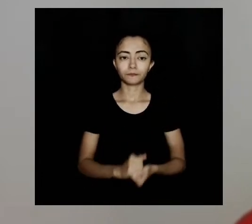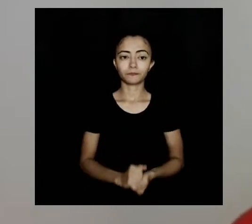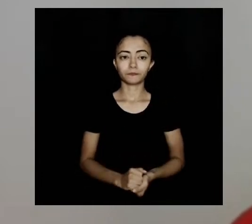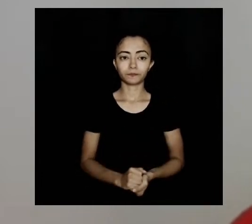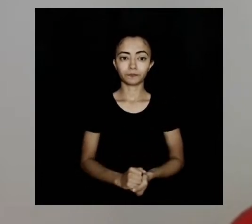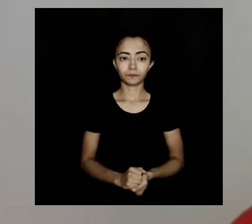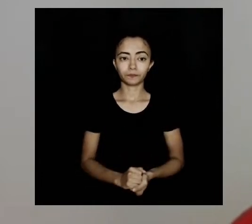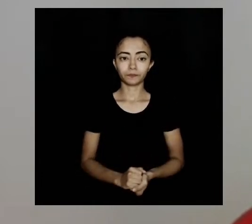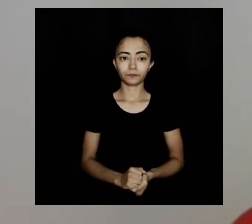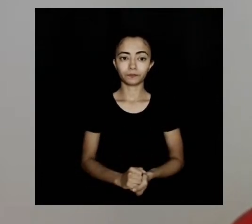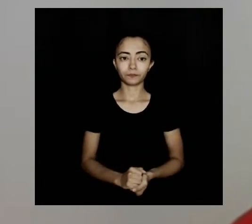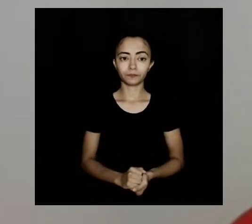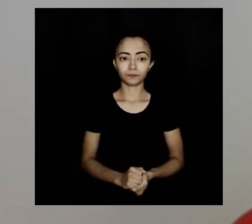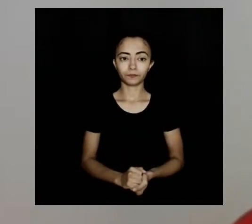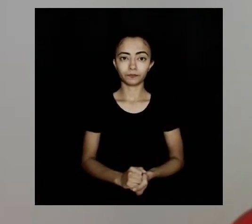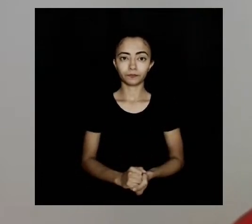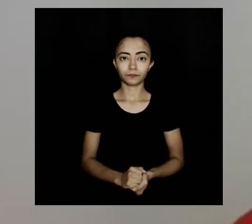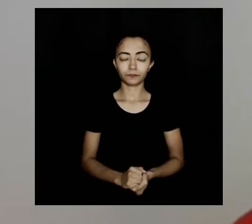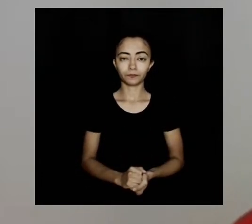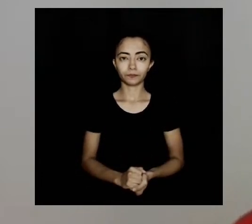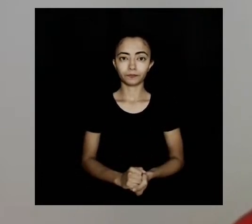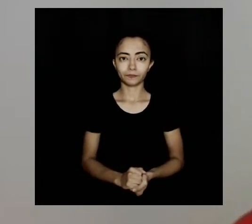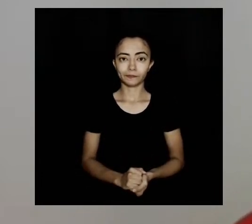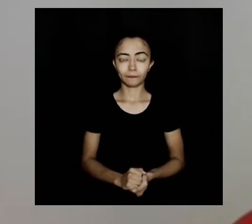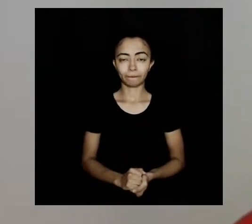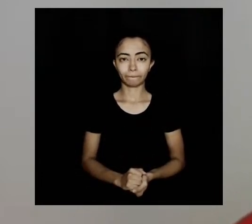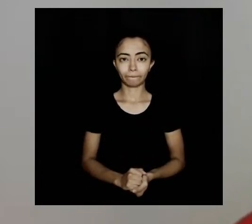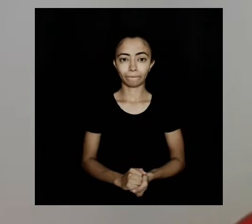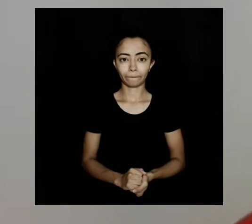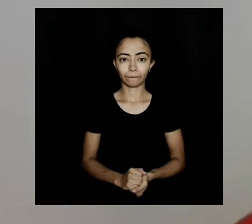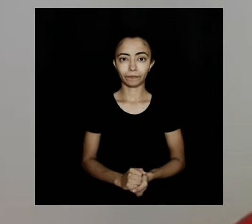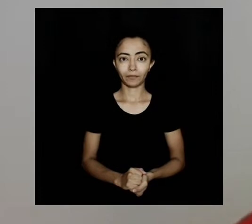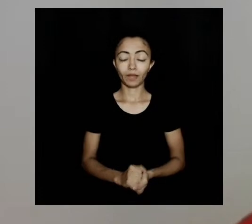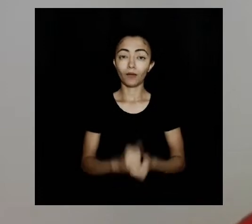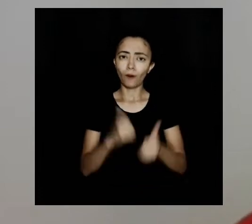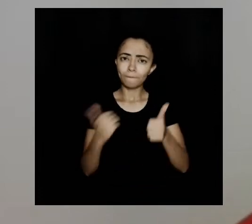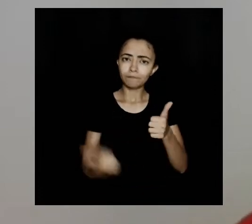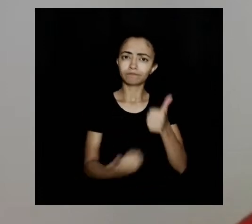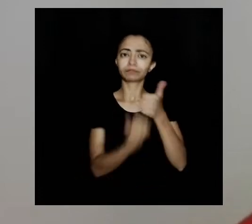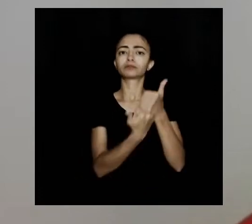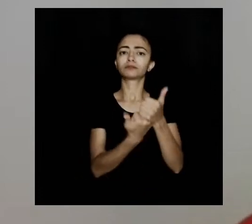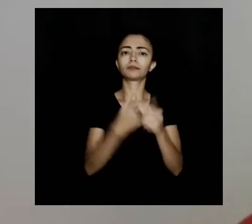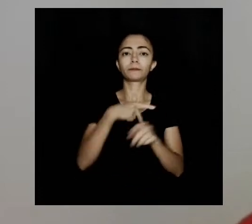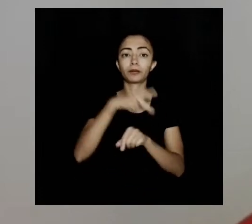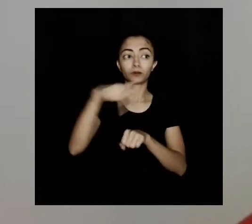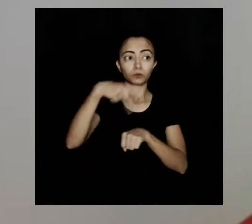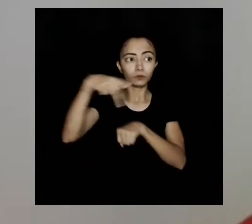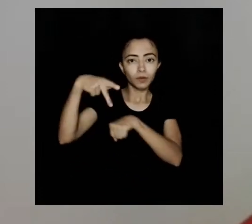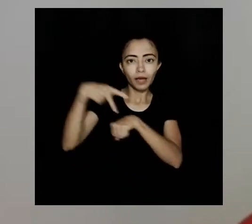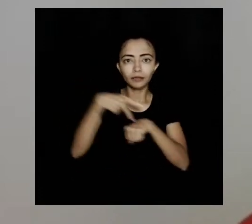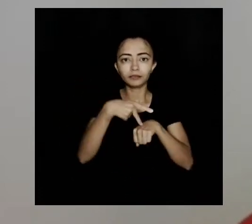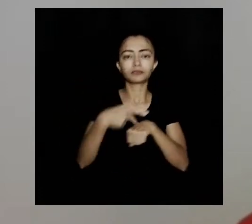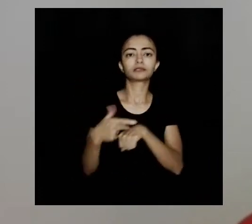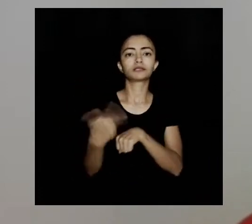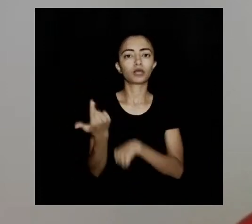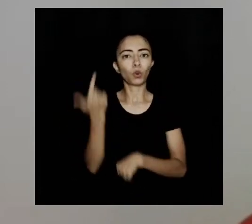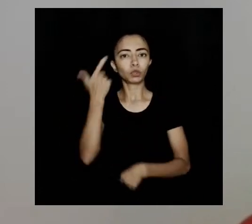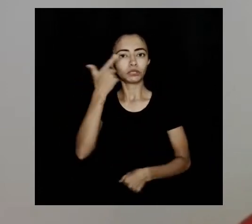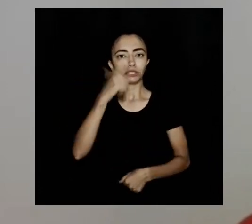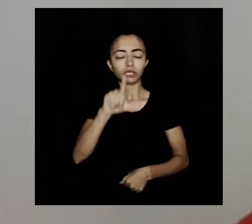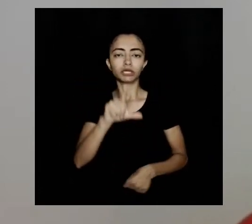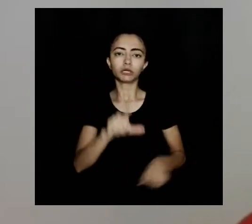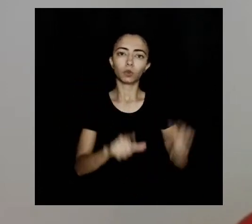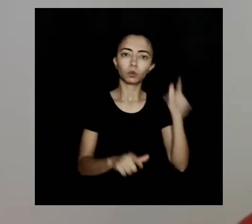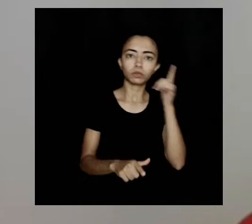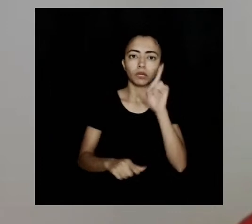and WHO to really be able to face the challenges that we've seen previously, so that